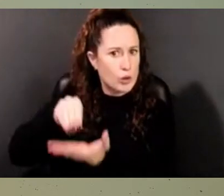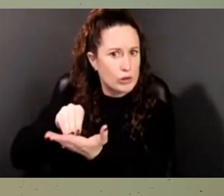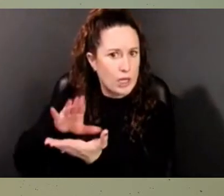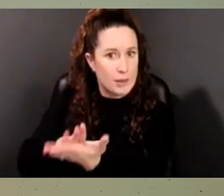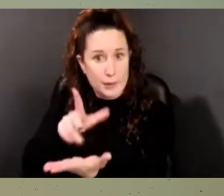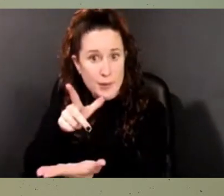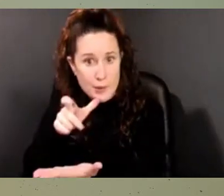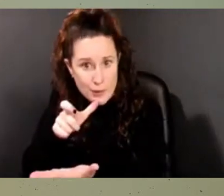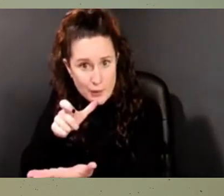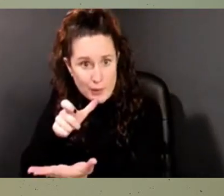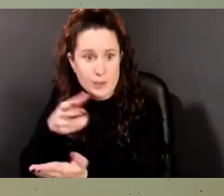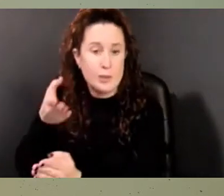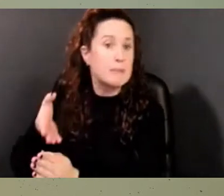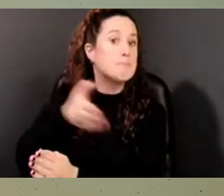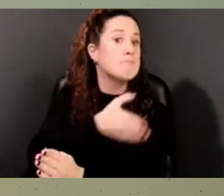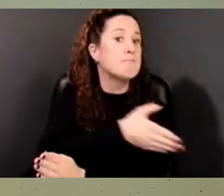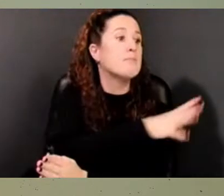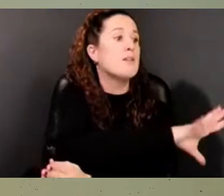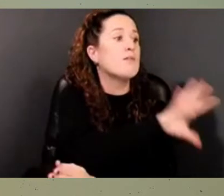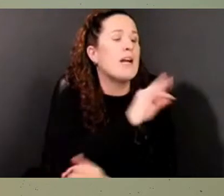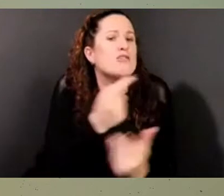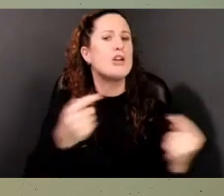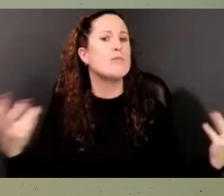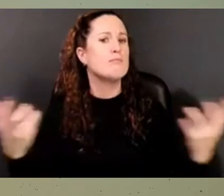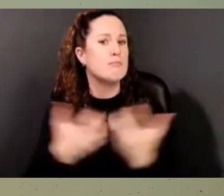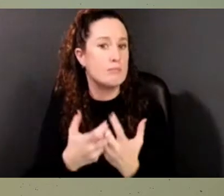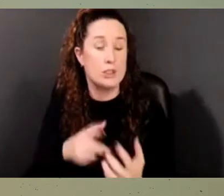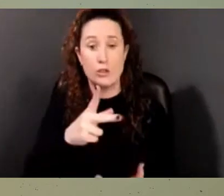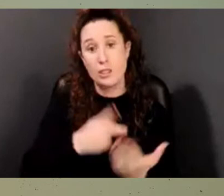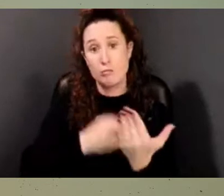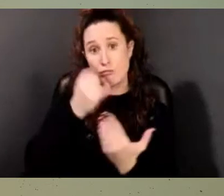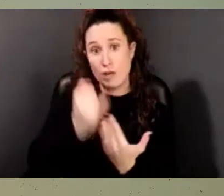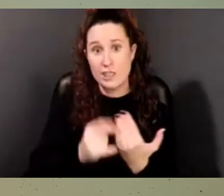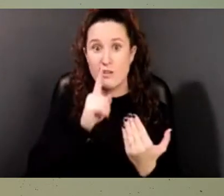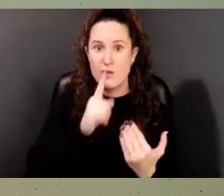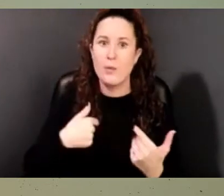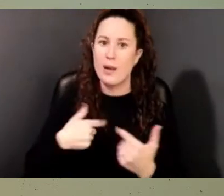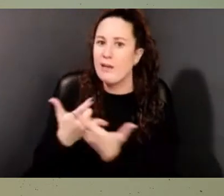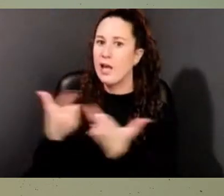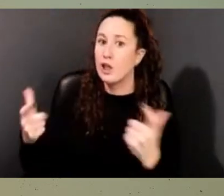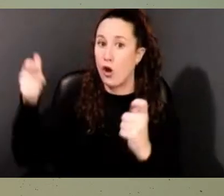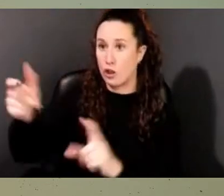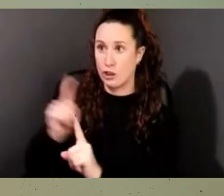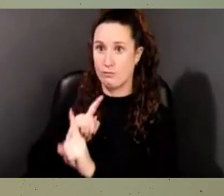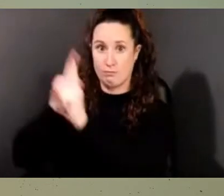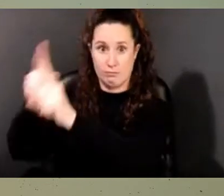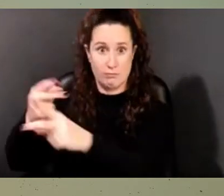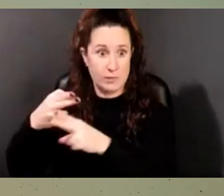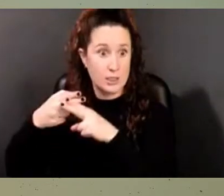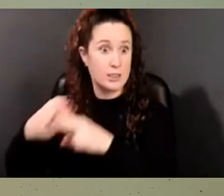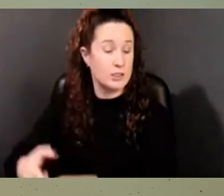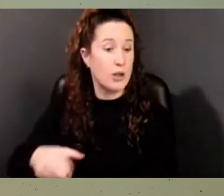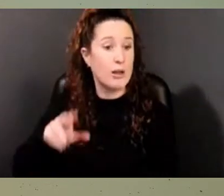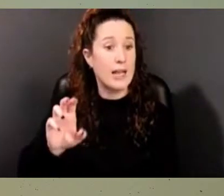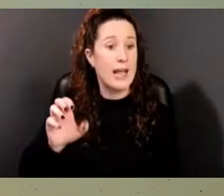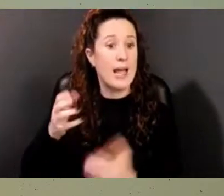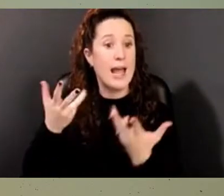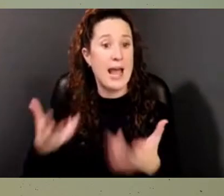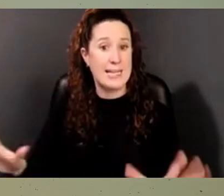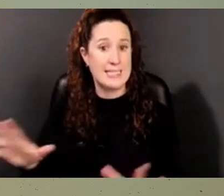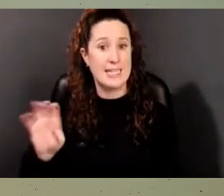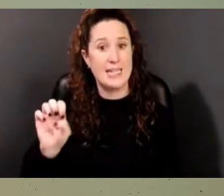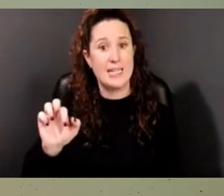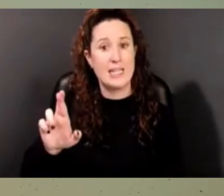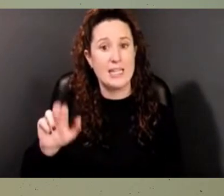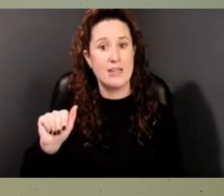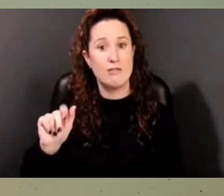the Plantation Stories Project is part of a larger initiative that you saw on Gloria's slides titled Ending Erasure, Recognizing African